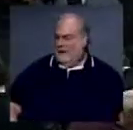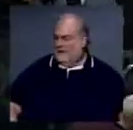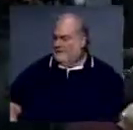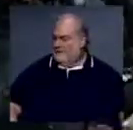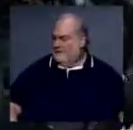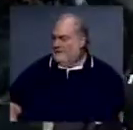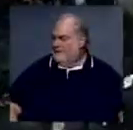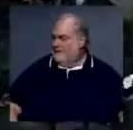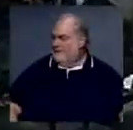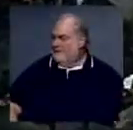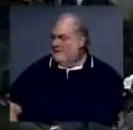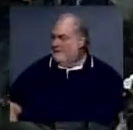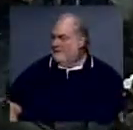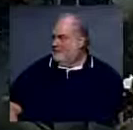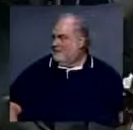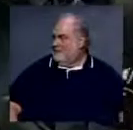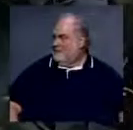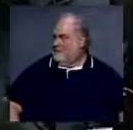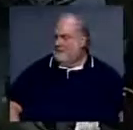I